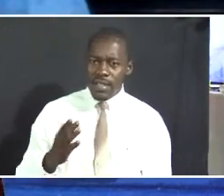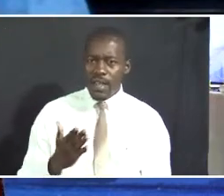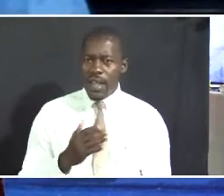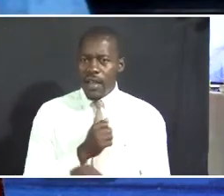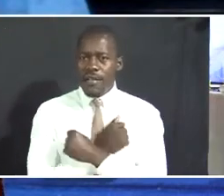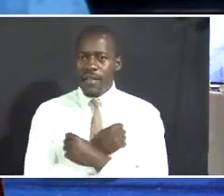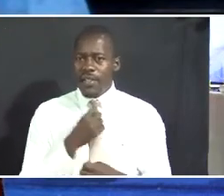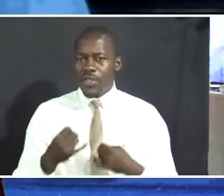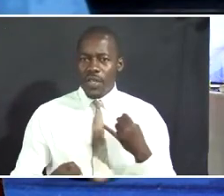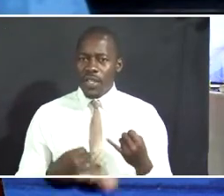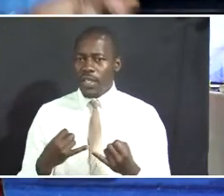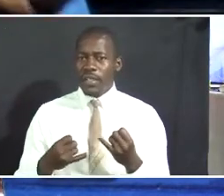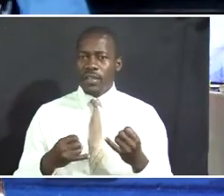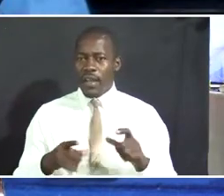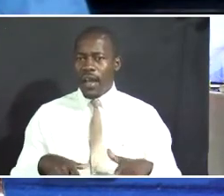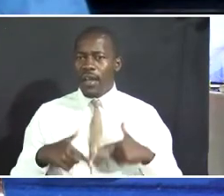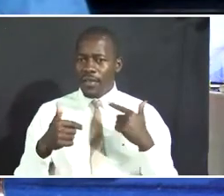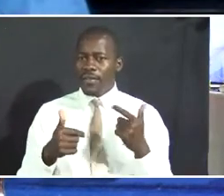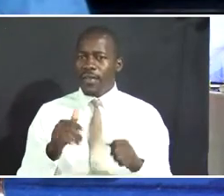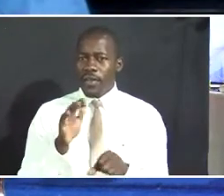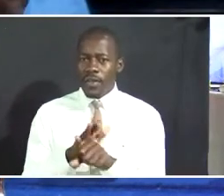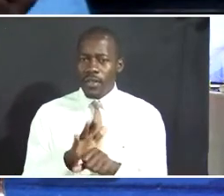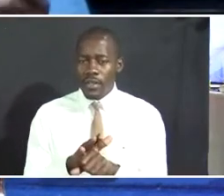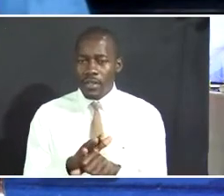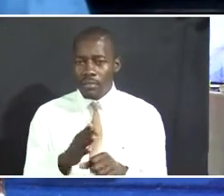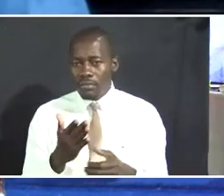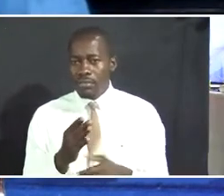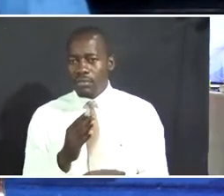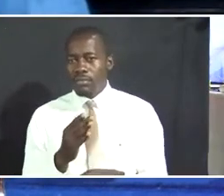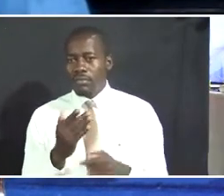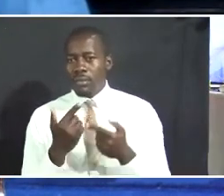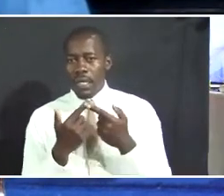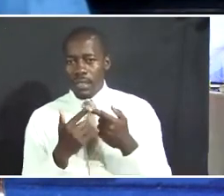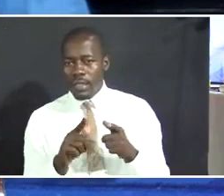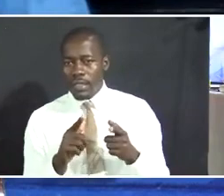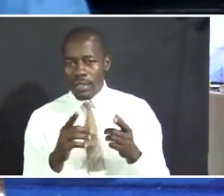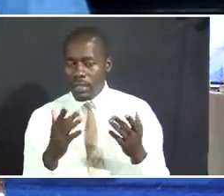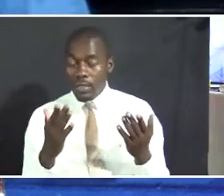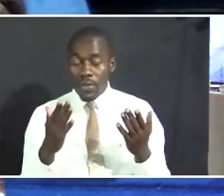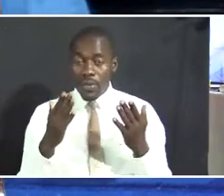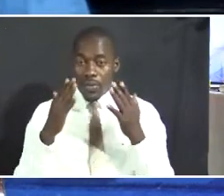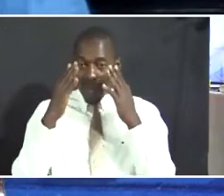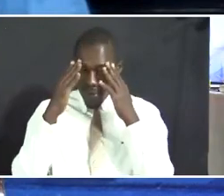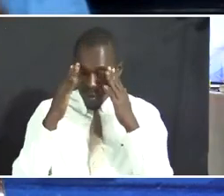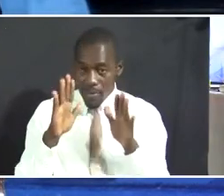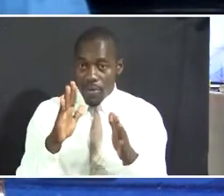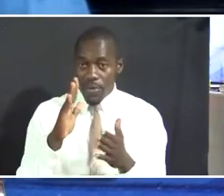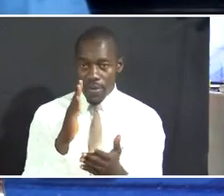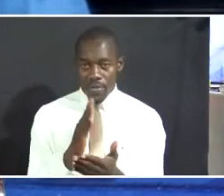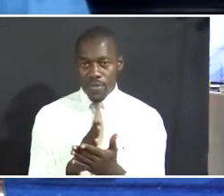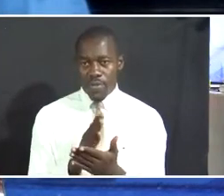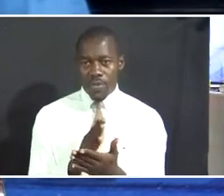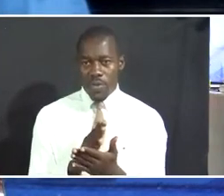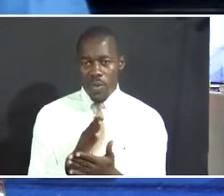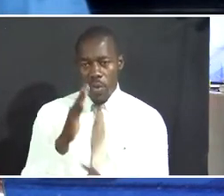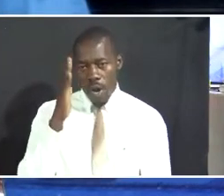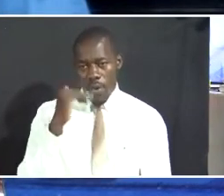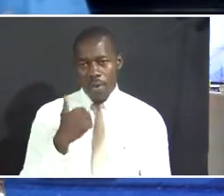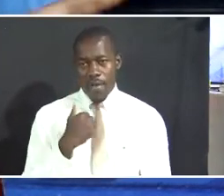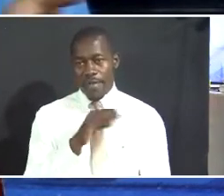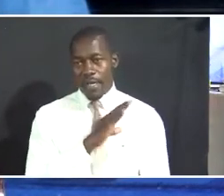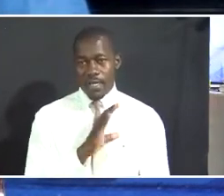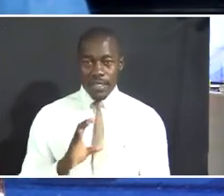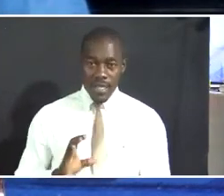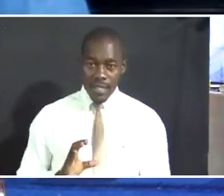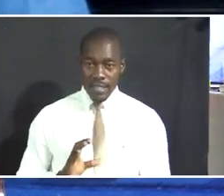have not been converted, but they want to take the form of Christianity, but they have not taken Christ himself. So